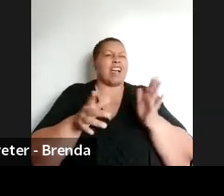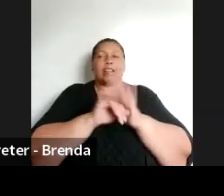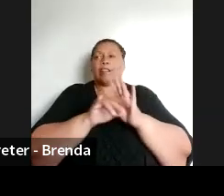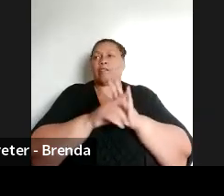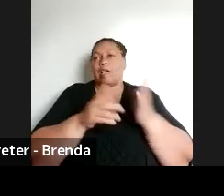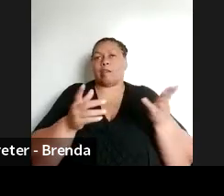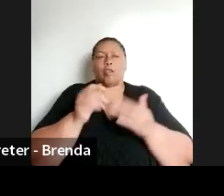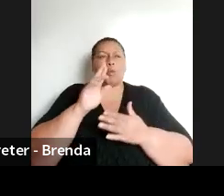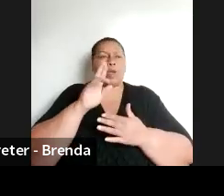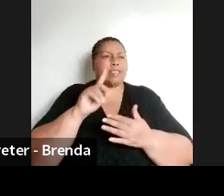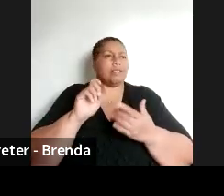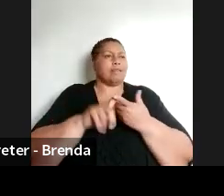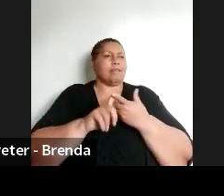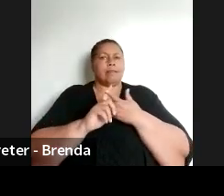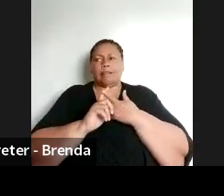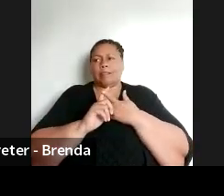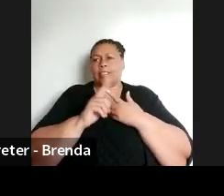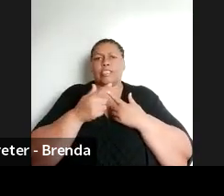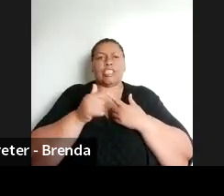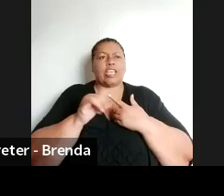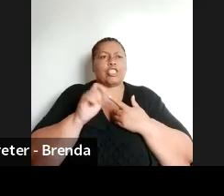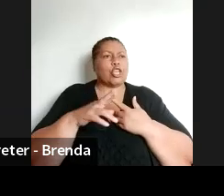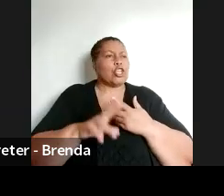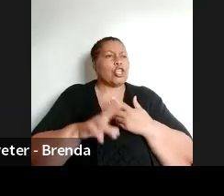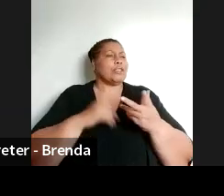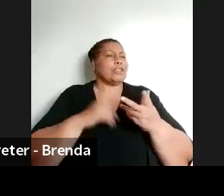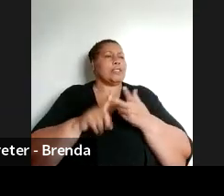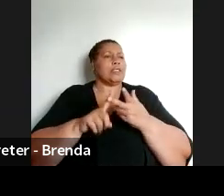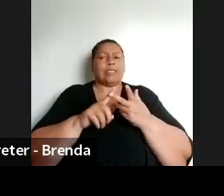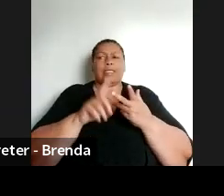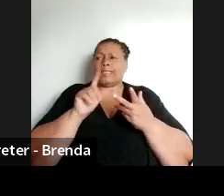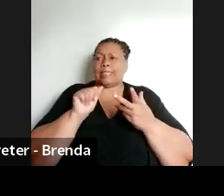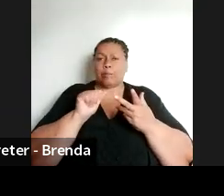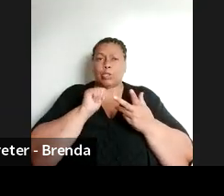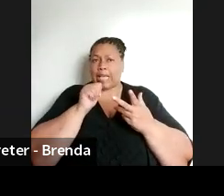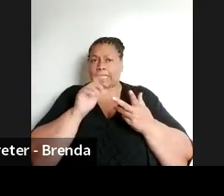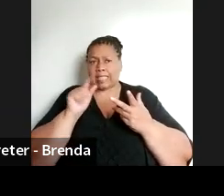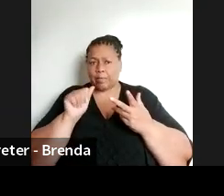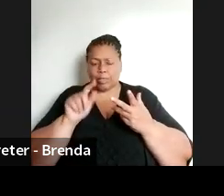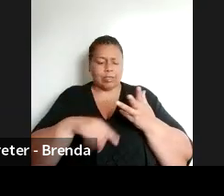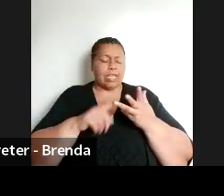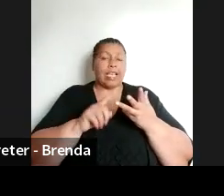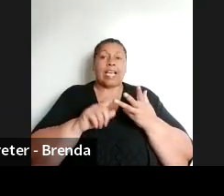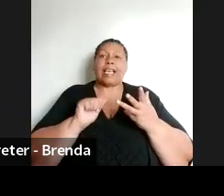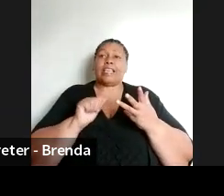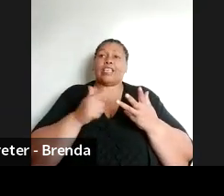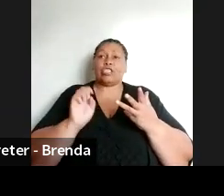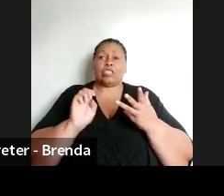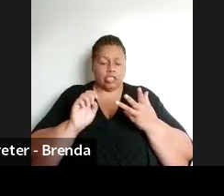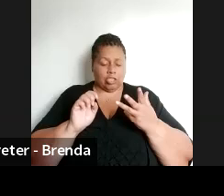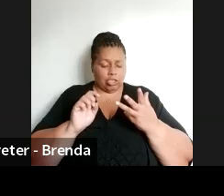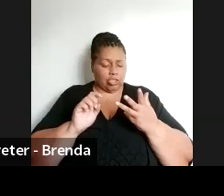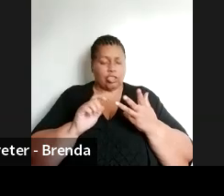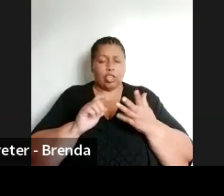or a gender identity, disabled or non-disabled, age. What helped you find pride